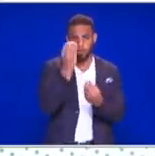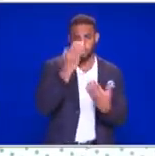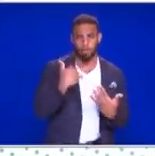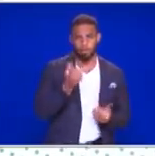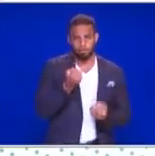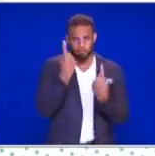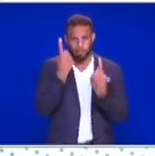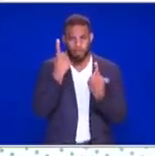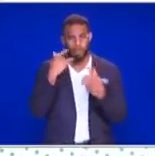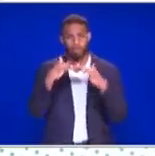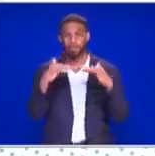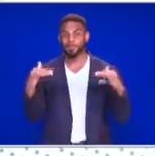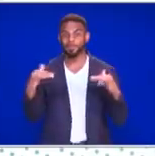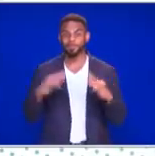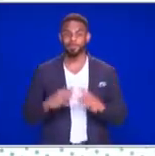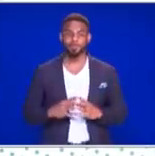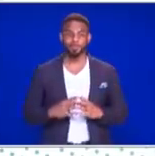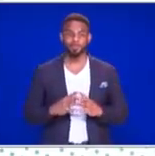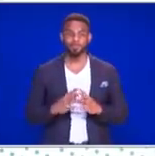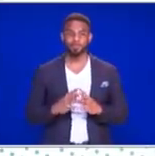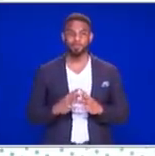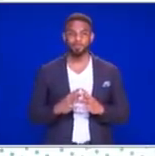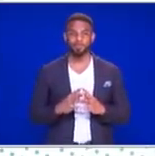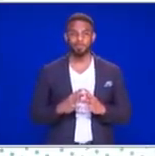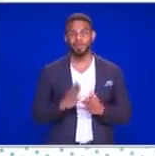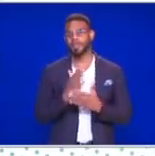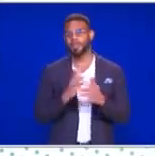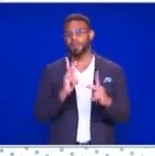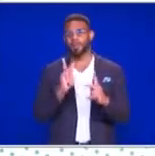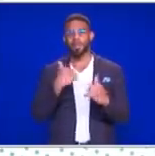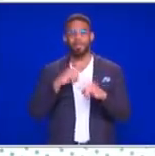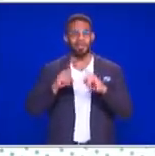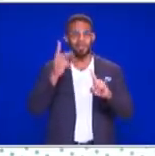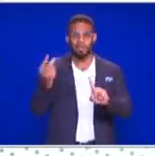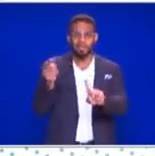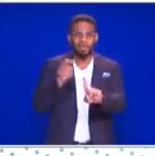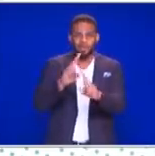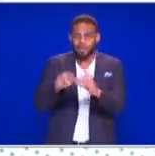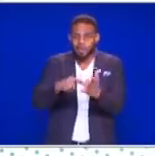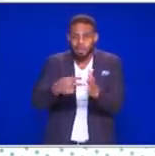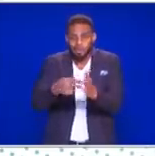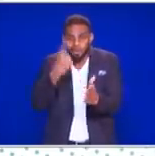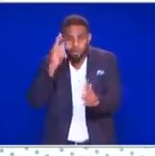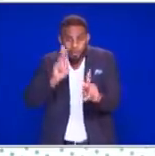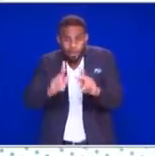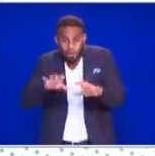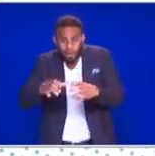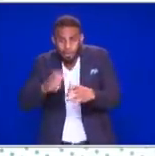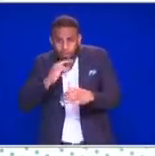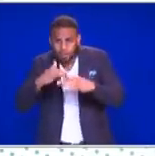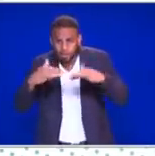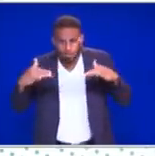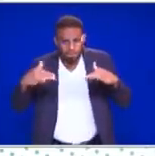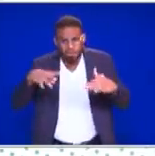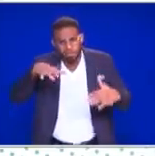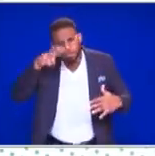our understanding of diversity. Some people have different perceptions of what it means for a population to be